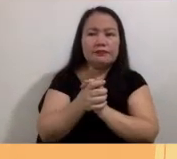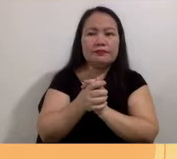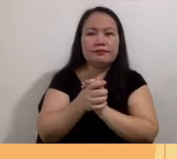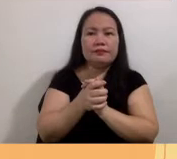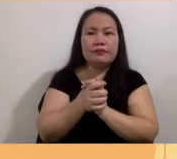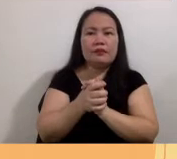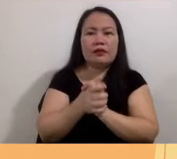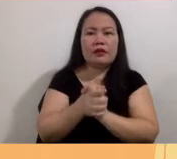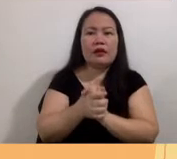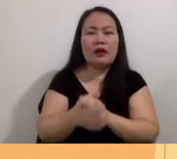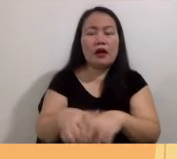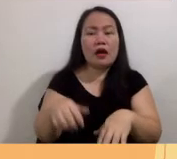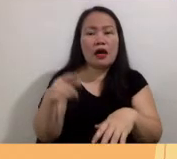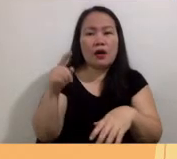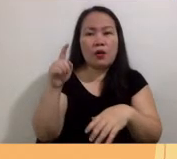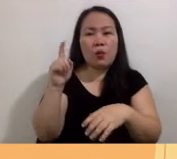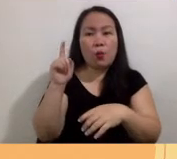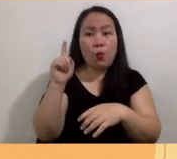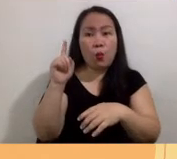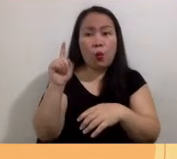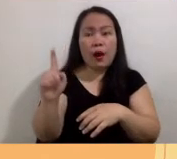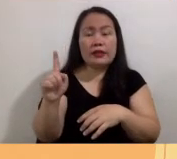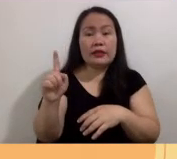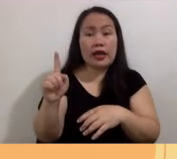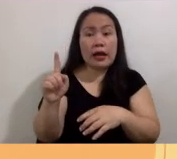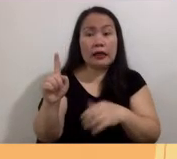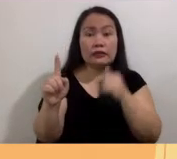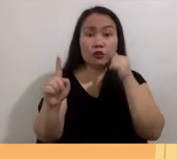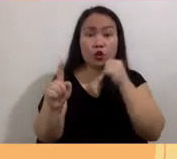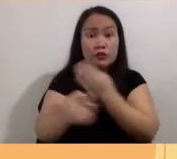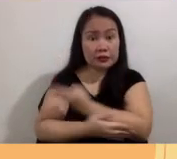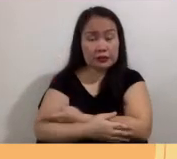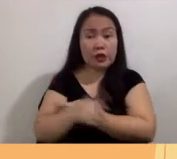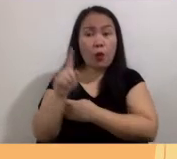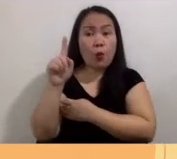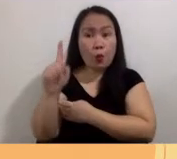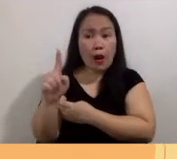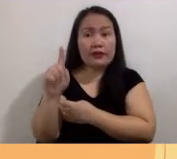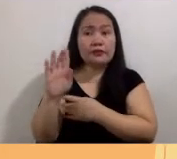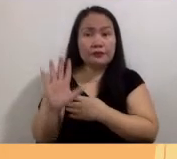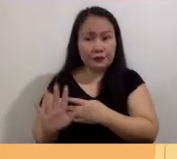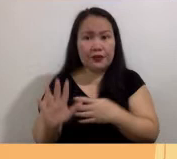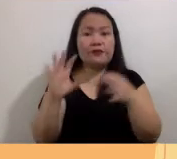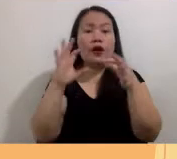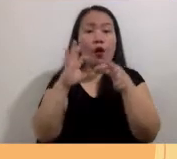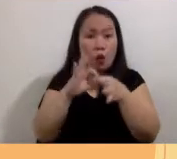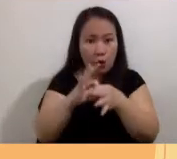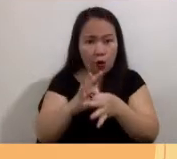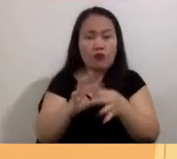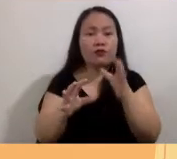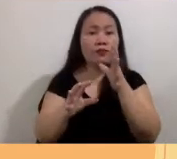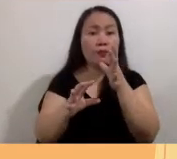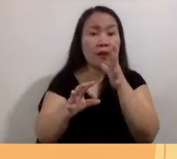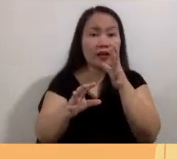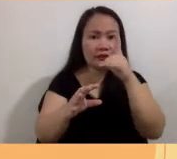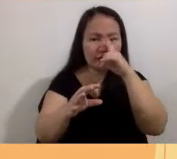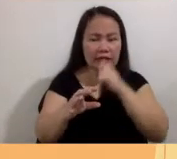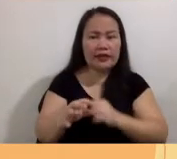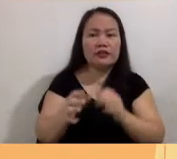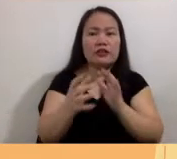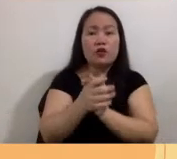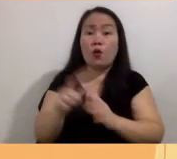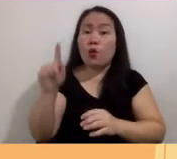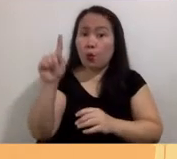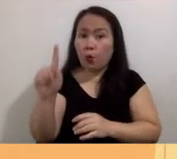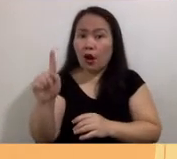sa problem, 1/5 daw. 1/5 yung age ni daughter sa kanyang mother.